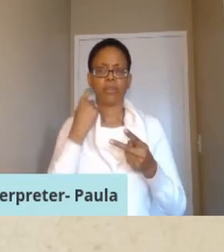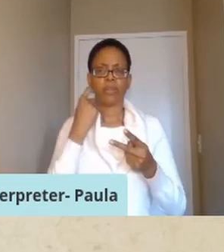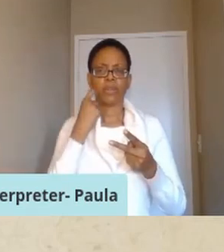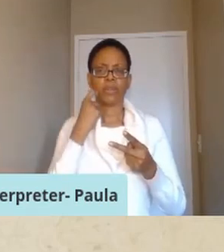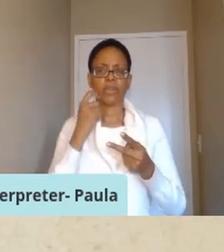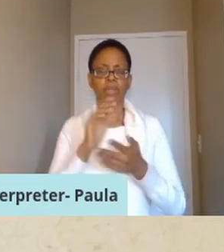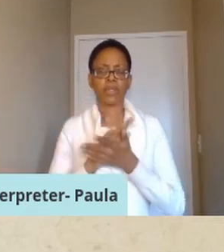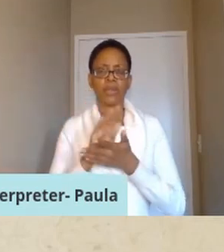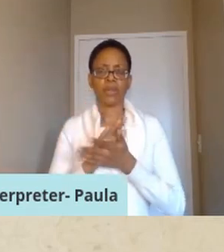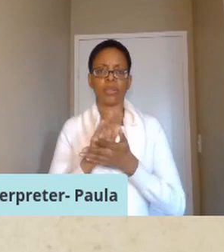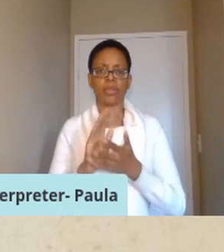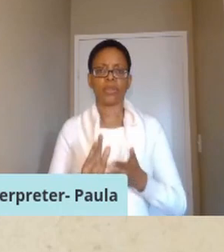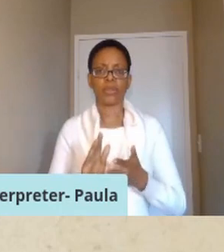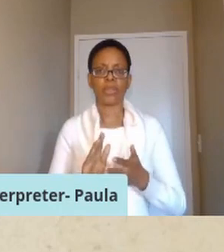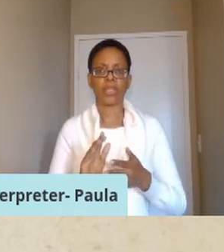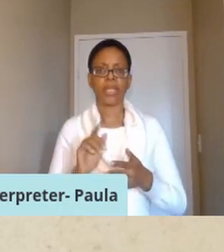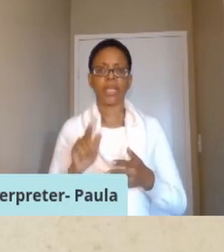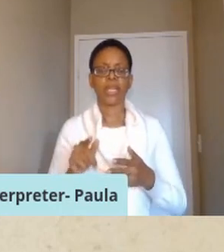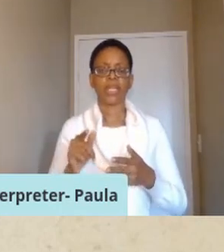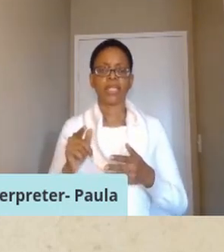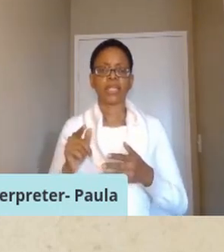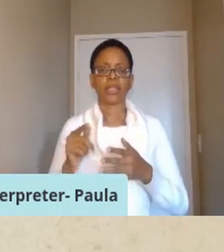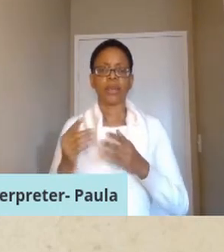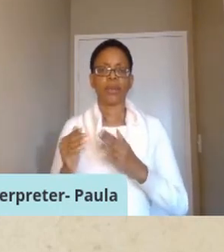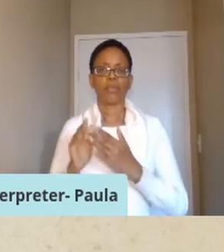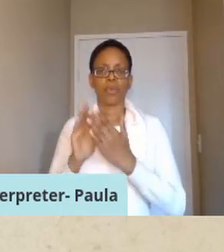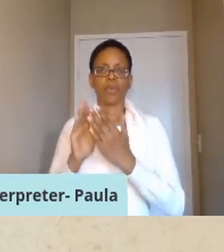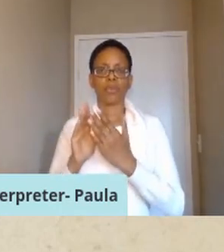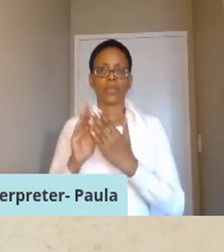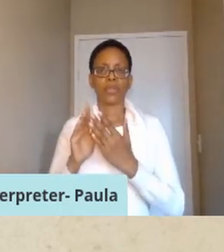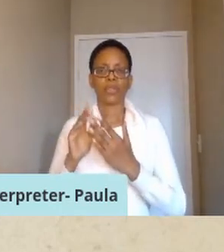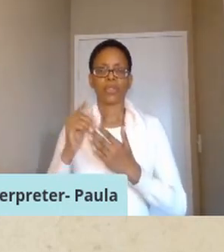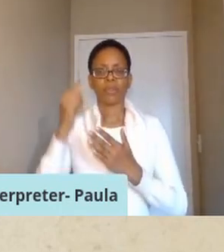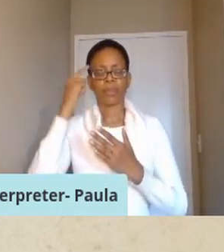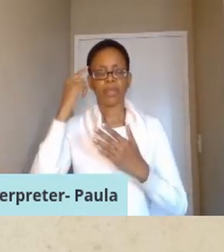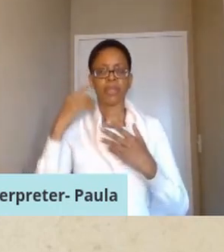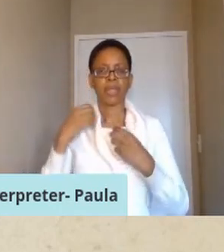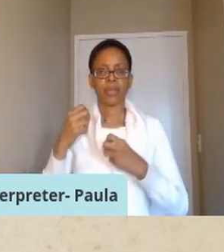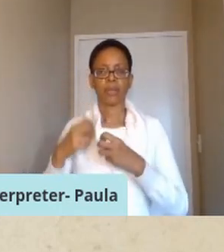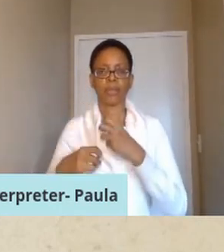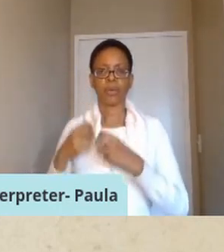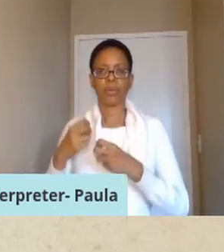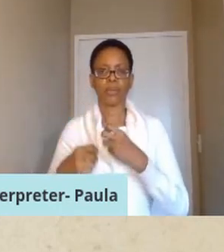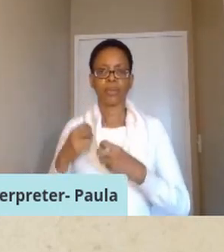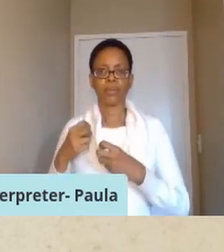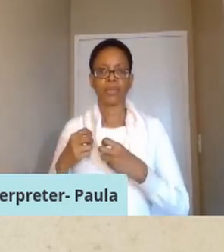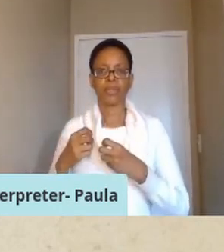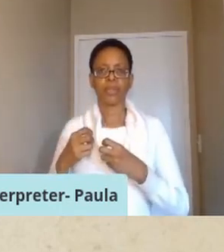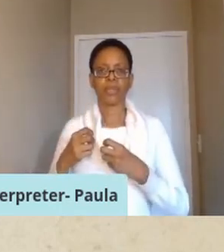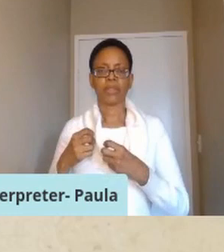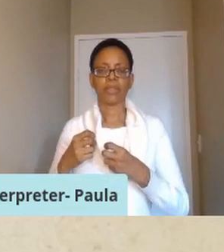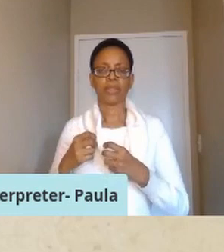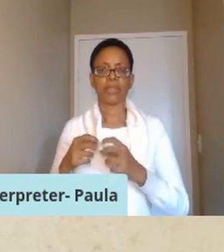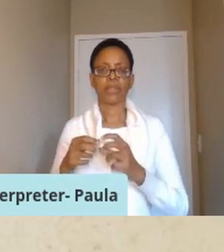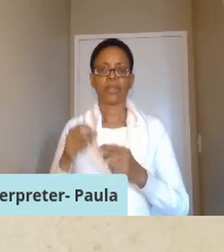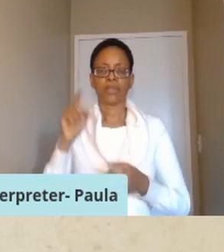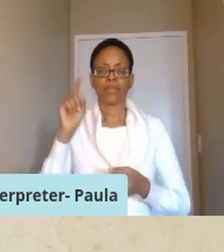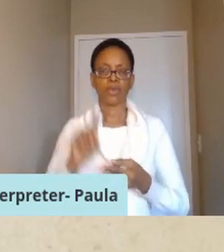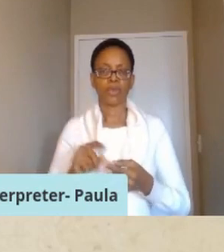spiritually injected rational approach to the mental illness in regarding reducing the